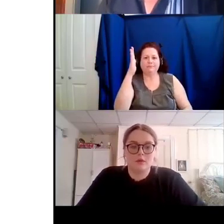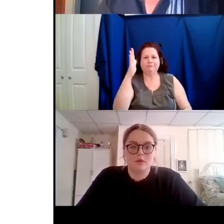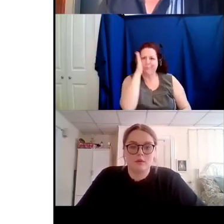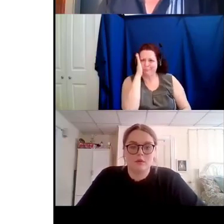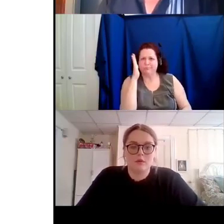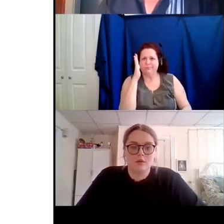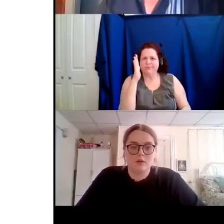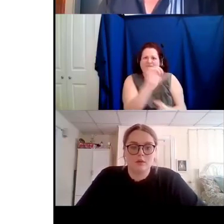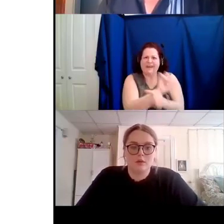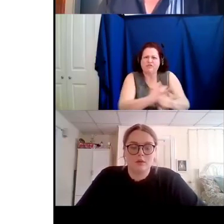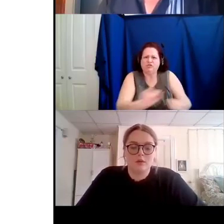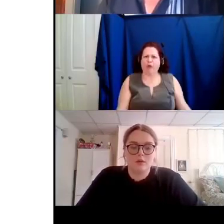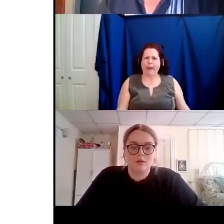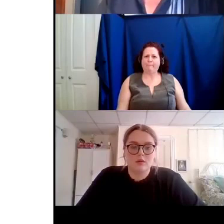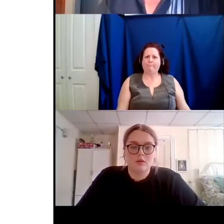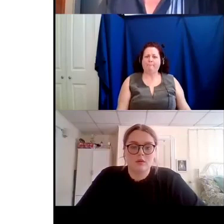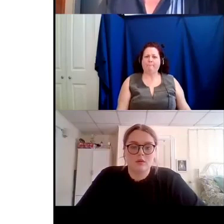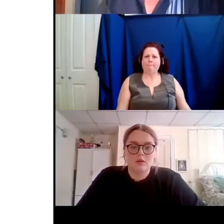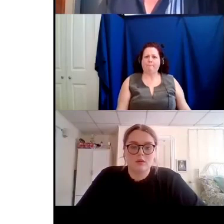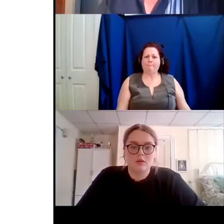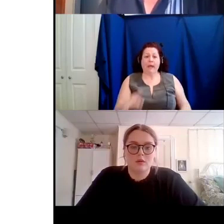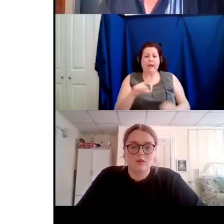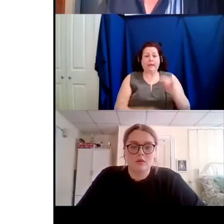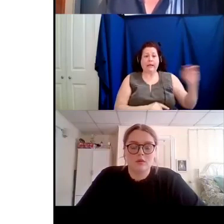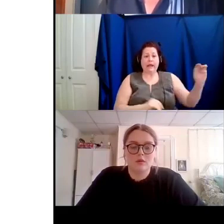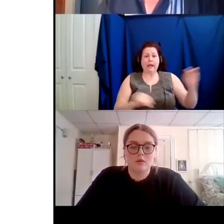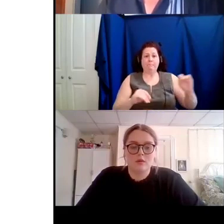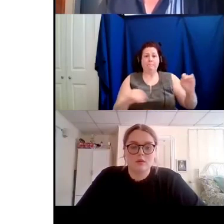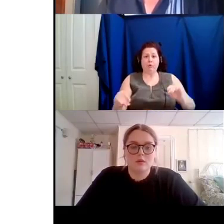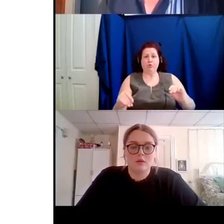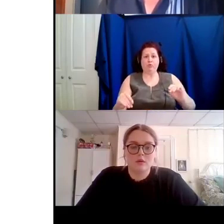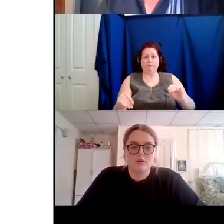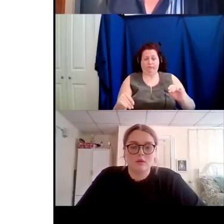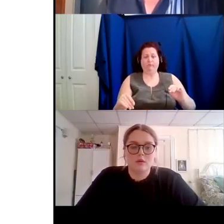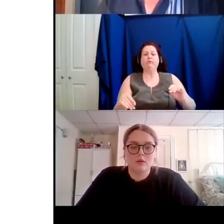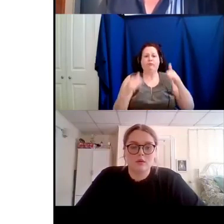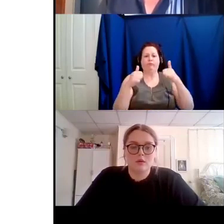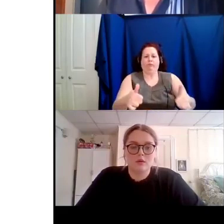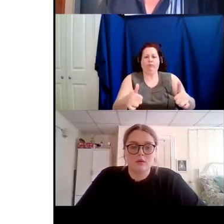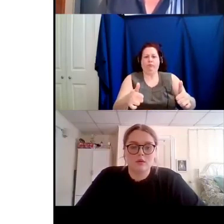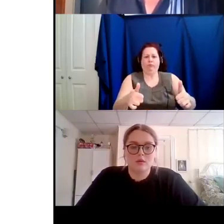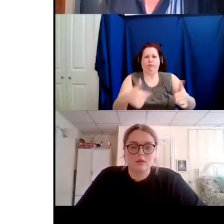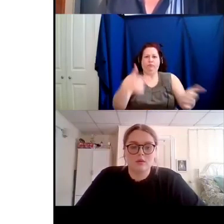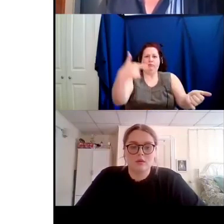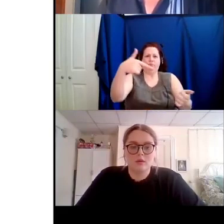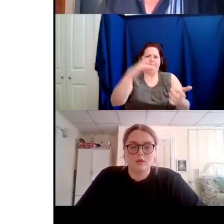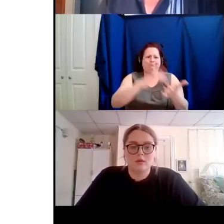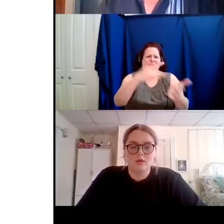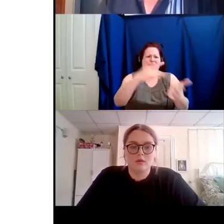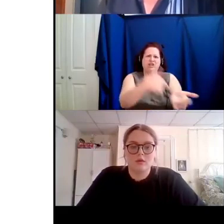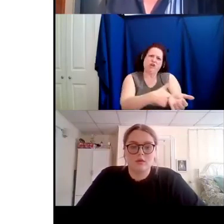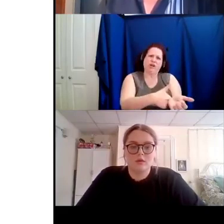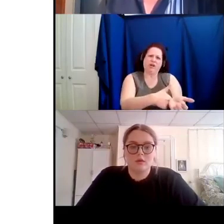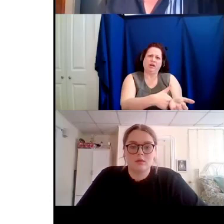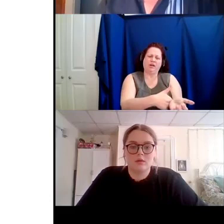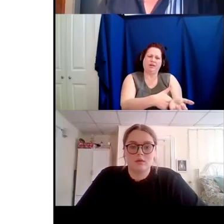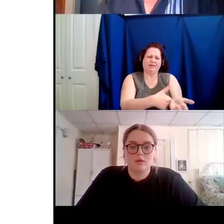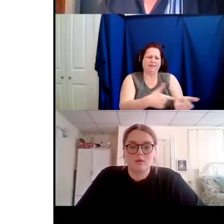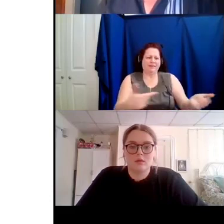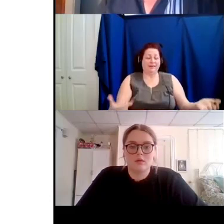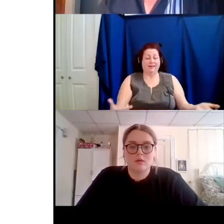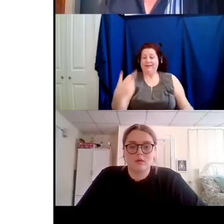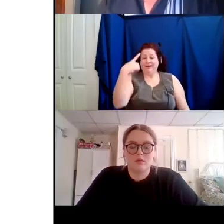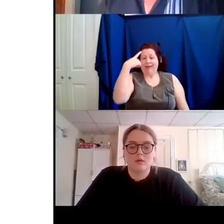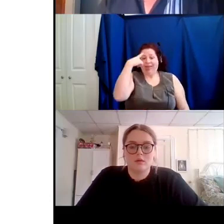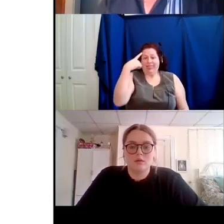And then after they're immobile, they are then, there's medication administered. And I think